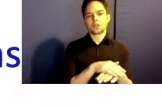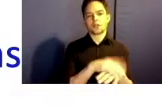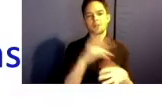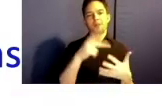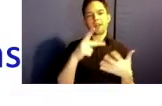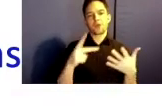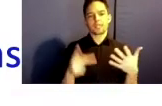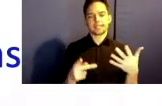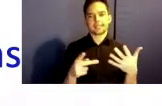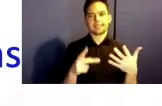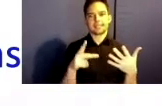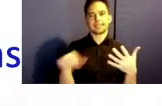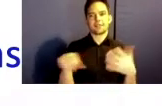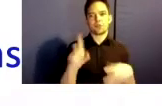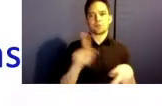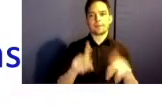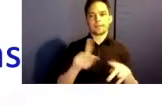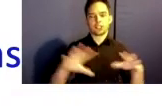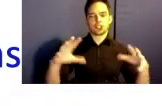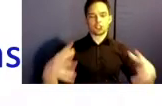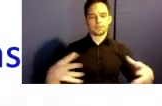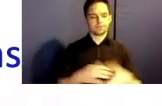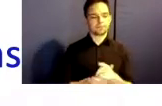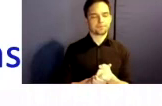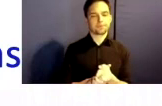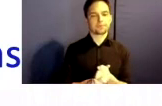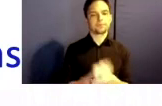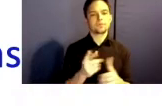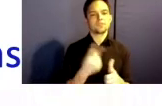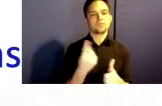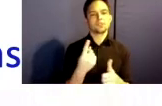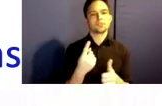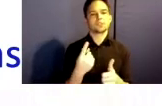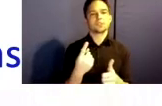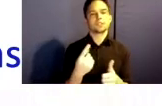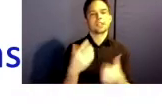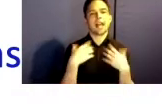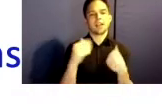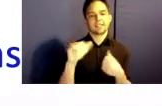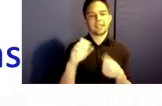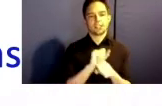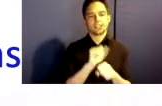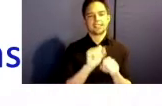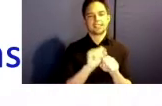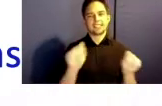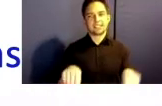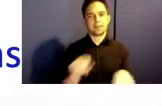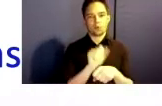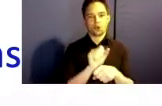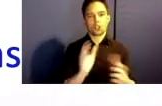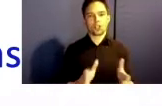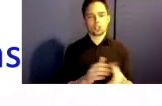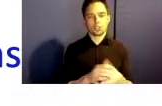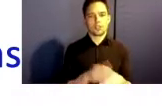prioritization of the population. The first one, it will be the healthcare system workers. After that,